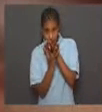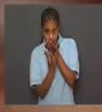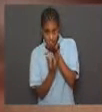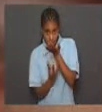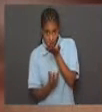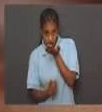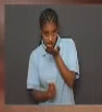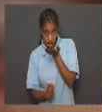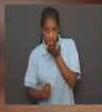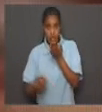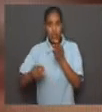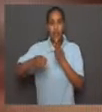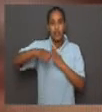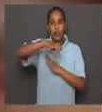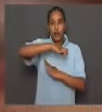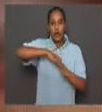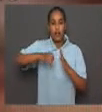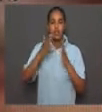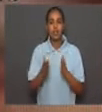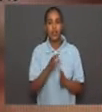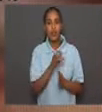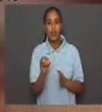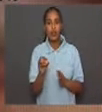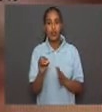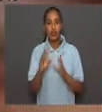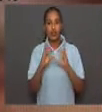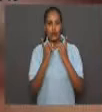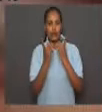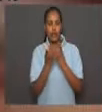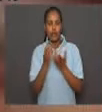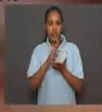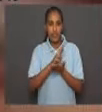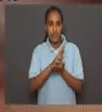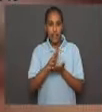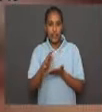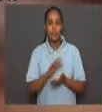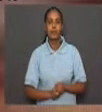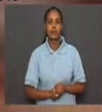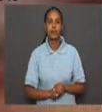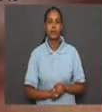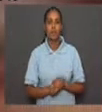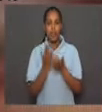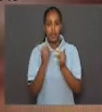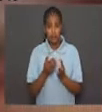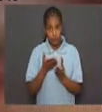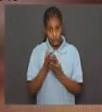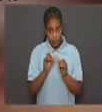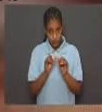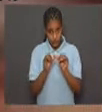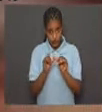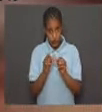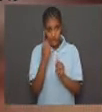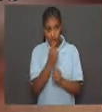distillation, electrolysis, and zone refining. Let us go through